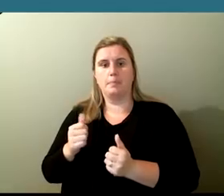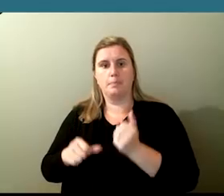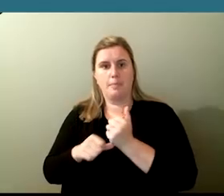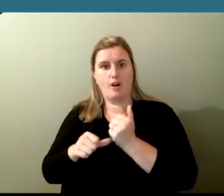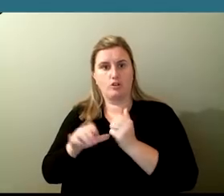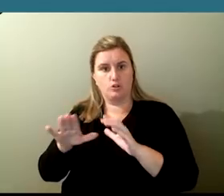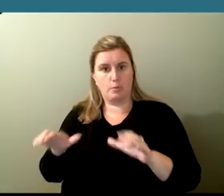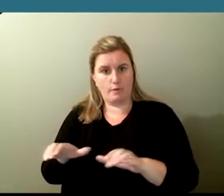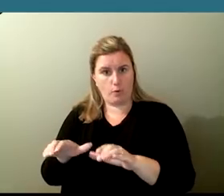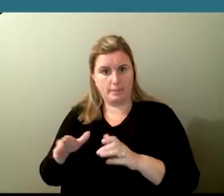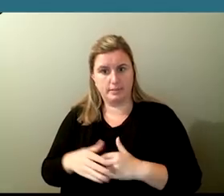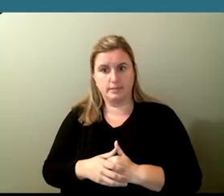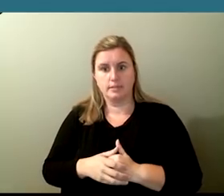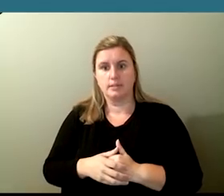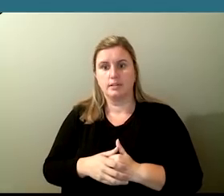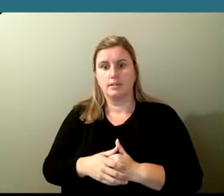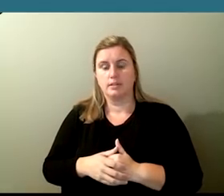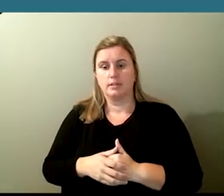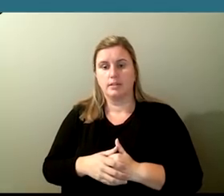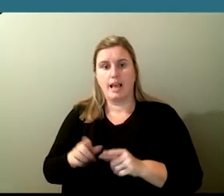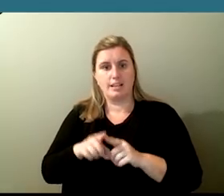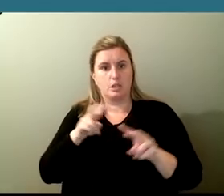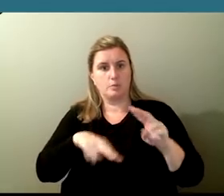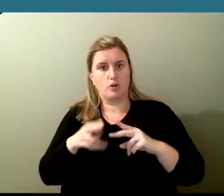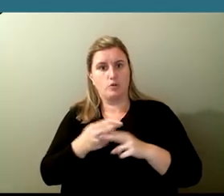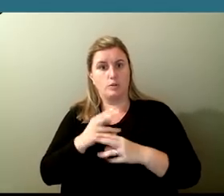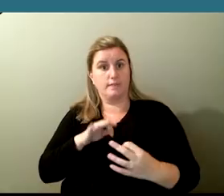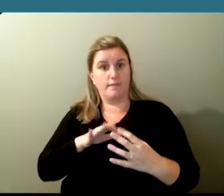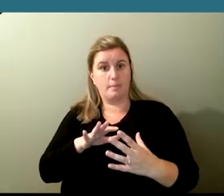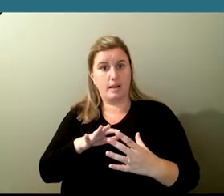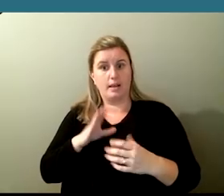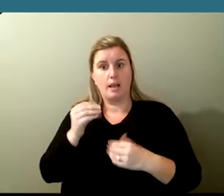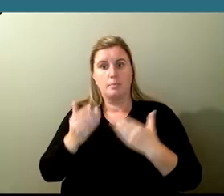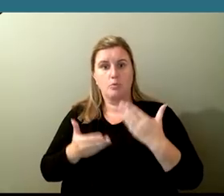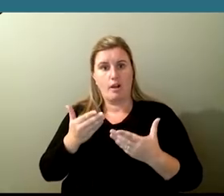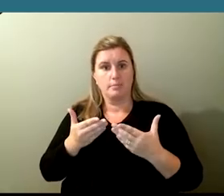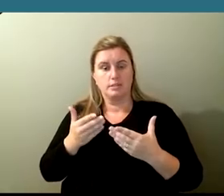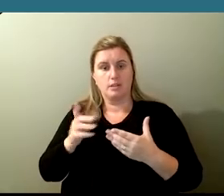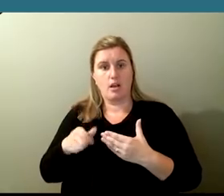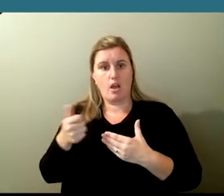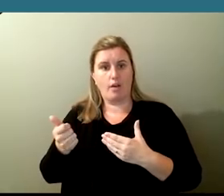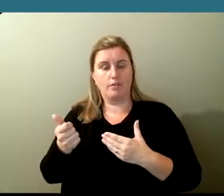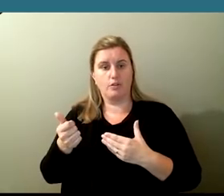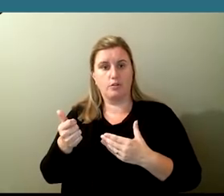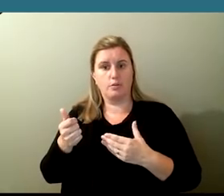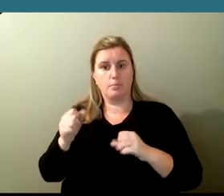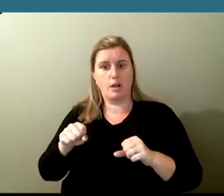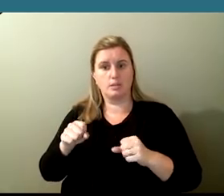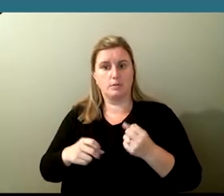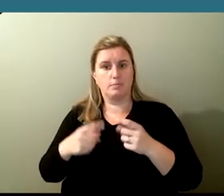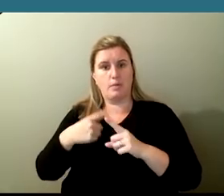paraeducators' performance, you know, as it is observed through the use of feedback, and perhaps other means of positive